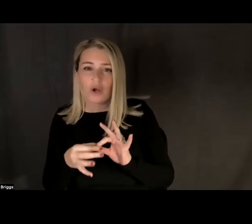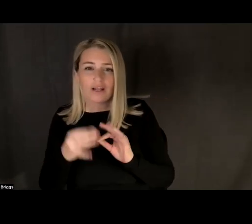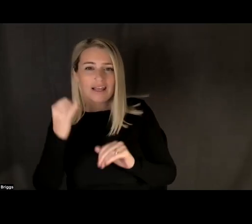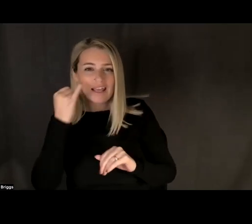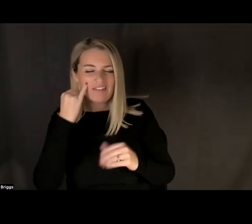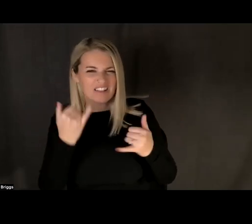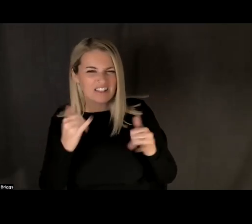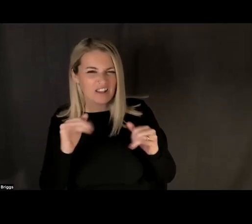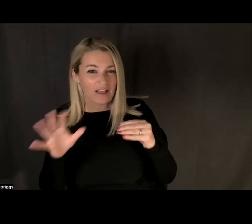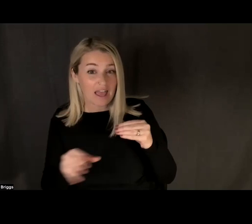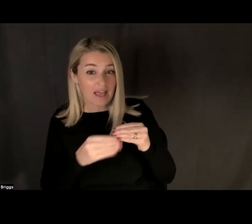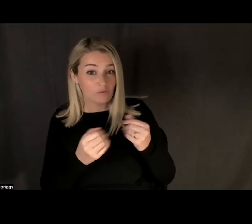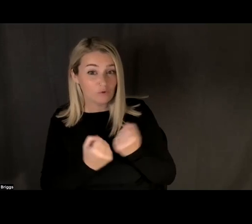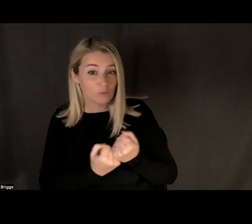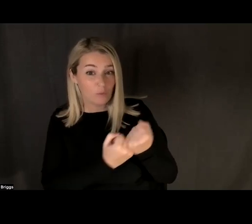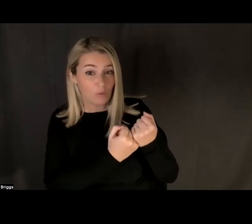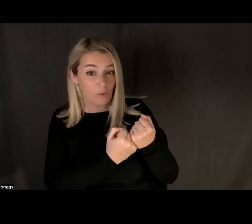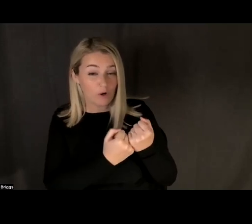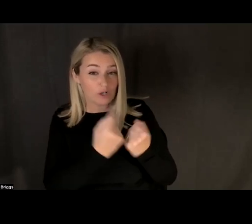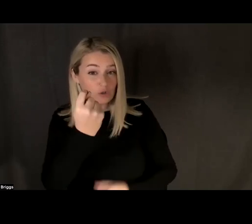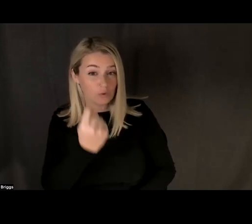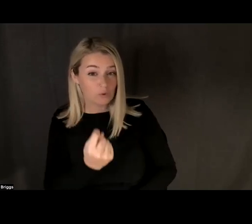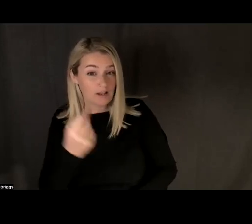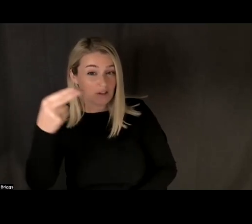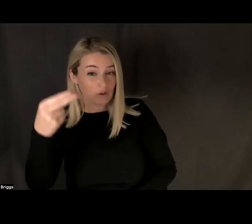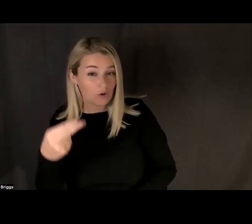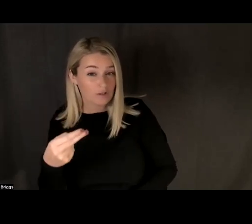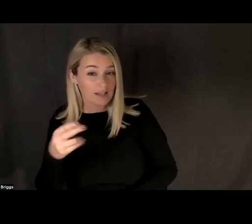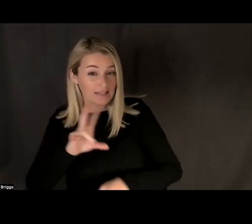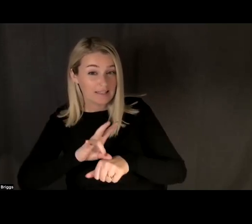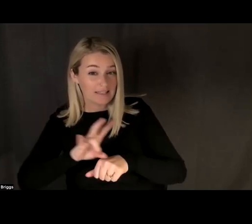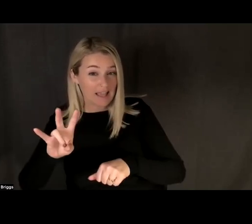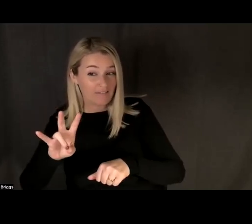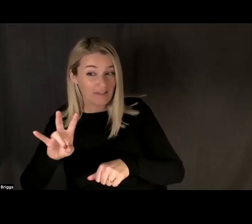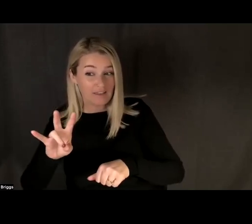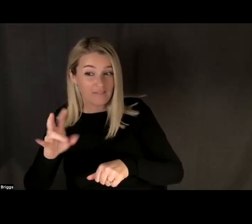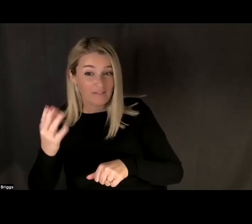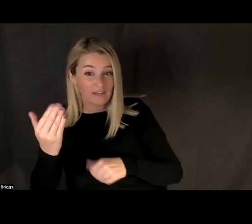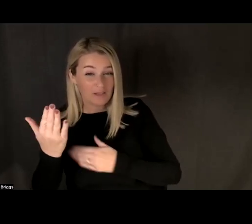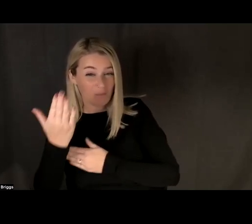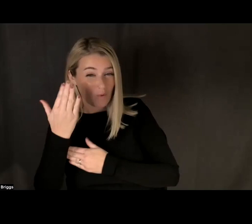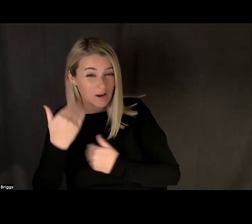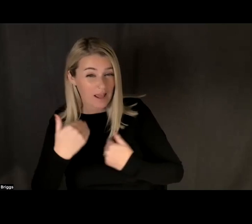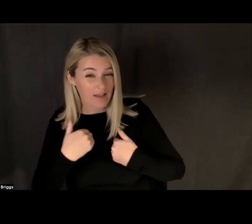extra support on Tuesdays and Thursdays at 7:50 in the morning. Oh, that's you.